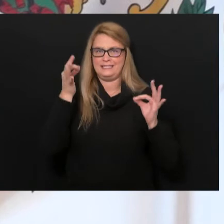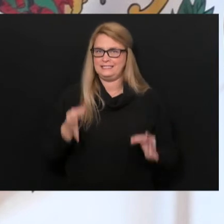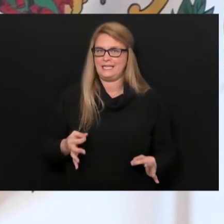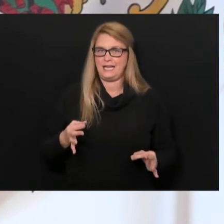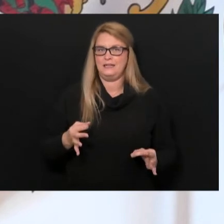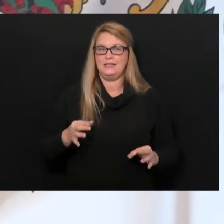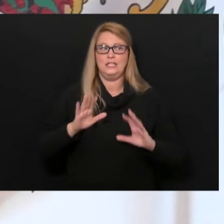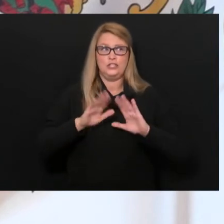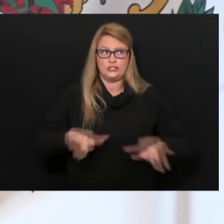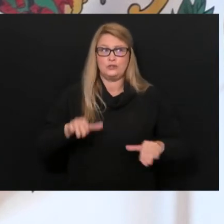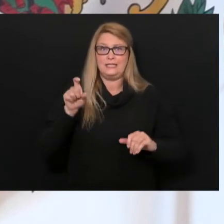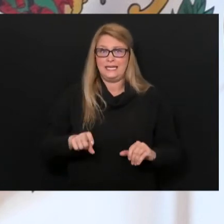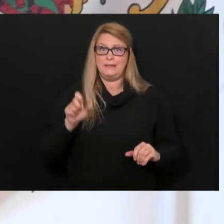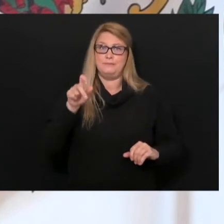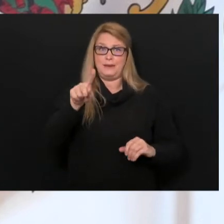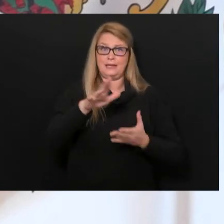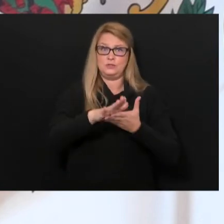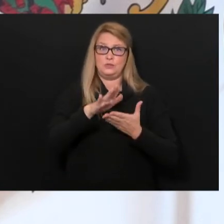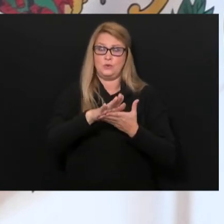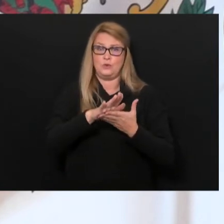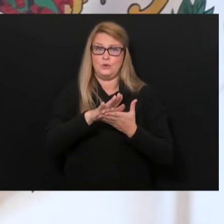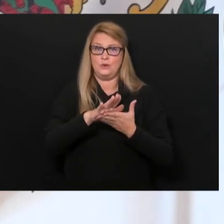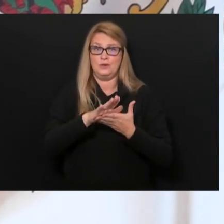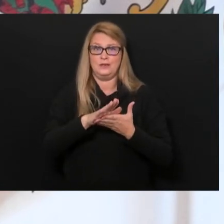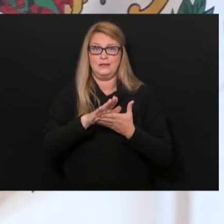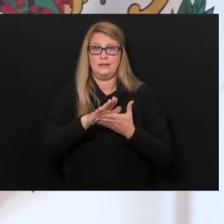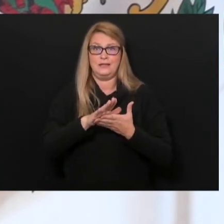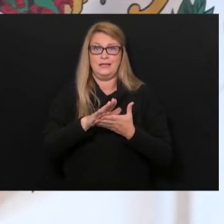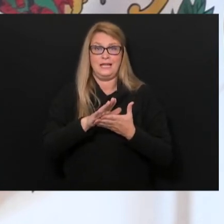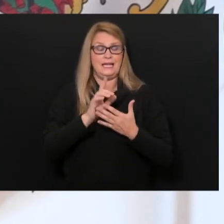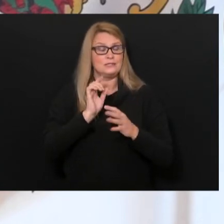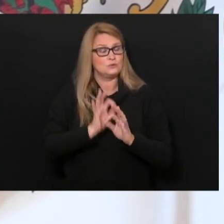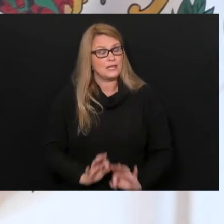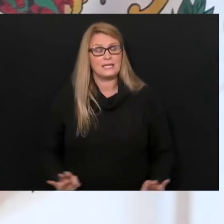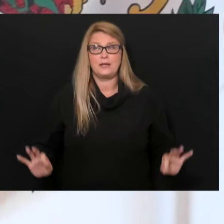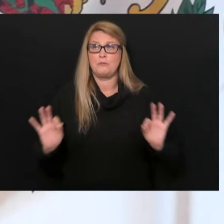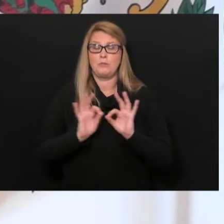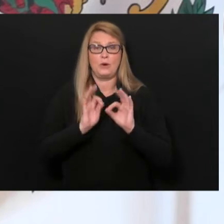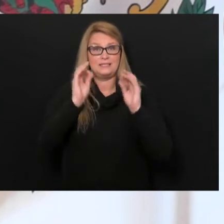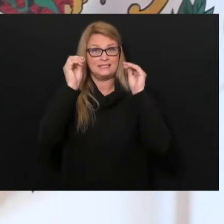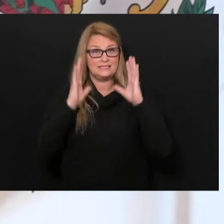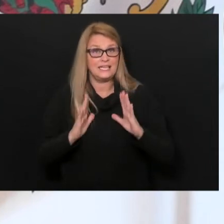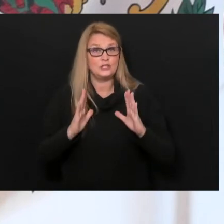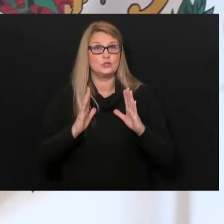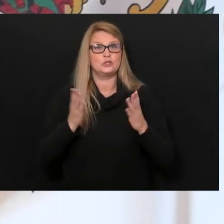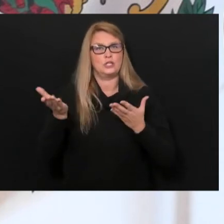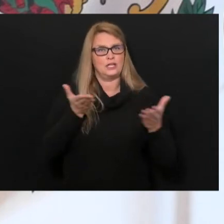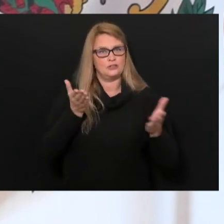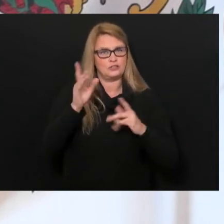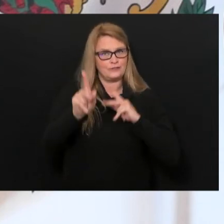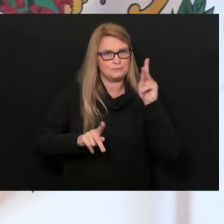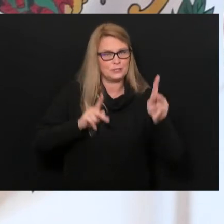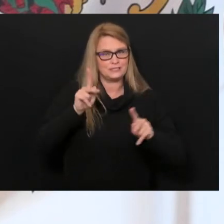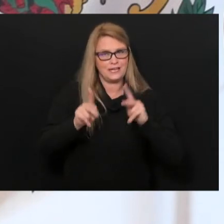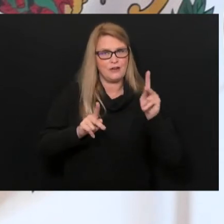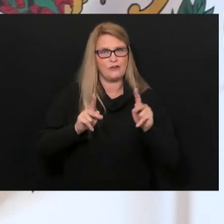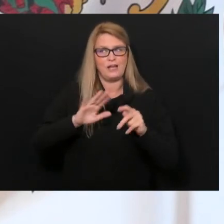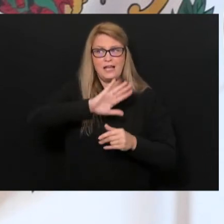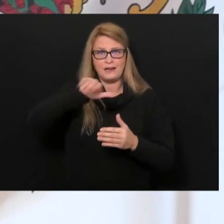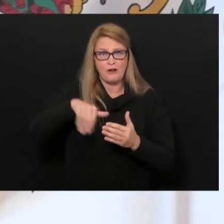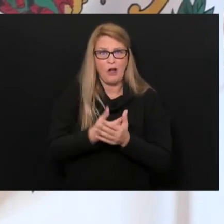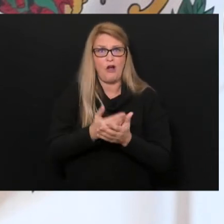school. And in addition to that, it's horrendously important that we have our teachers and our service personnel and all of our